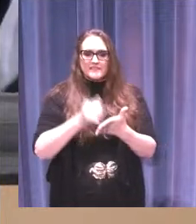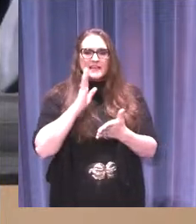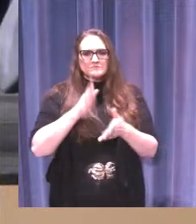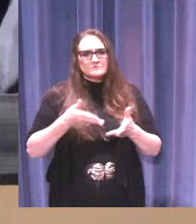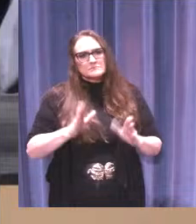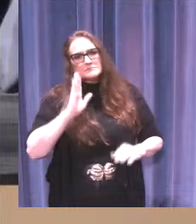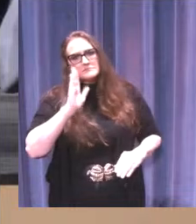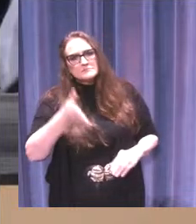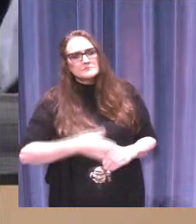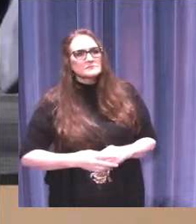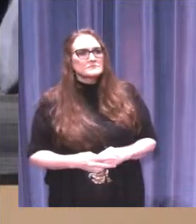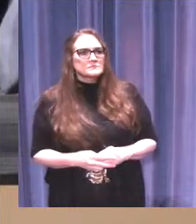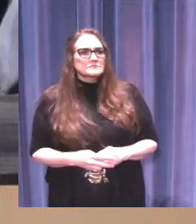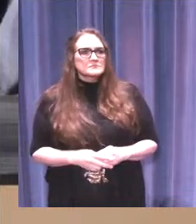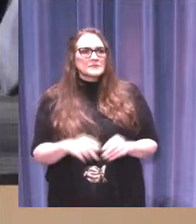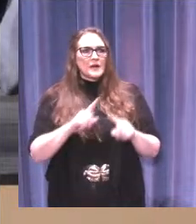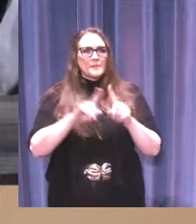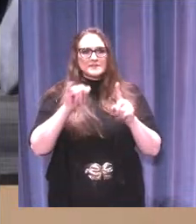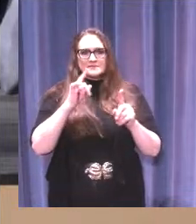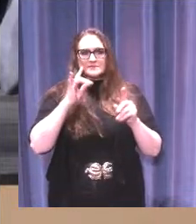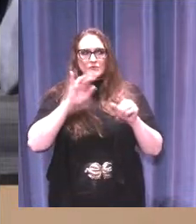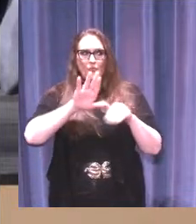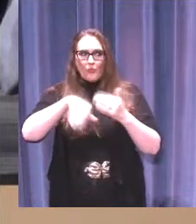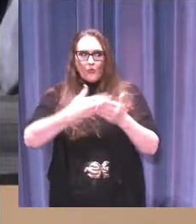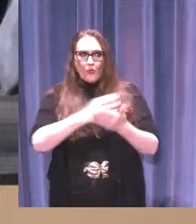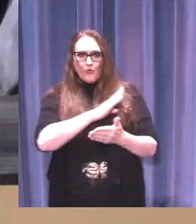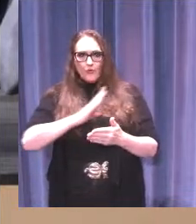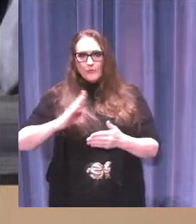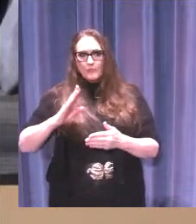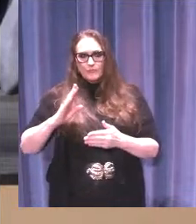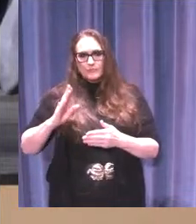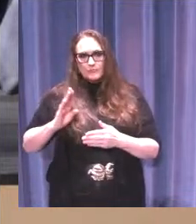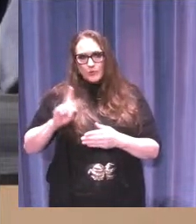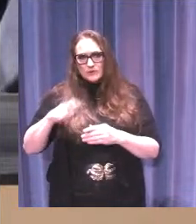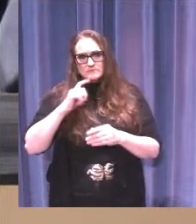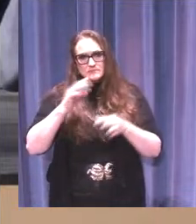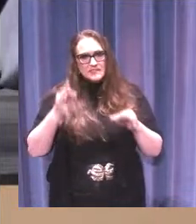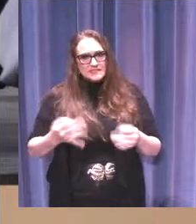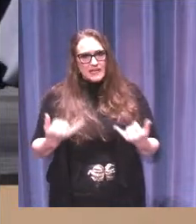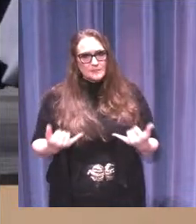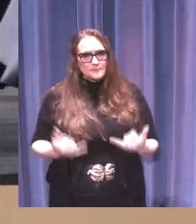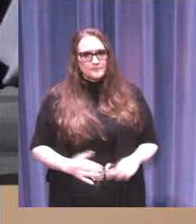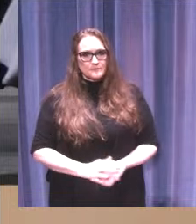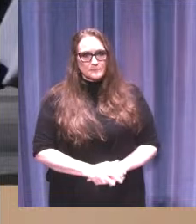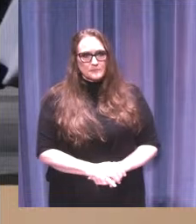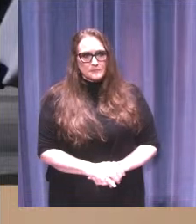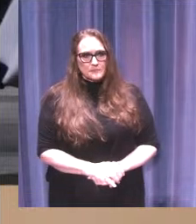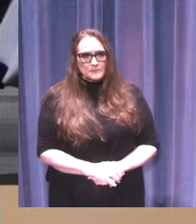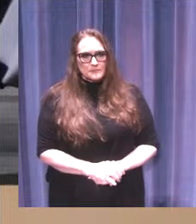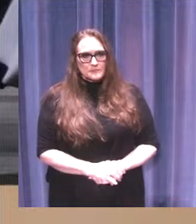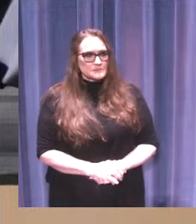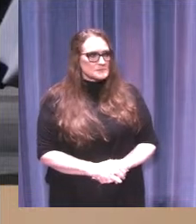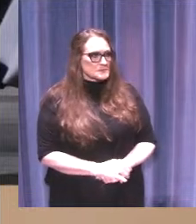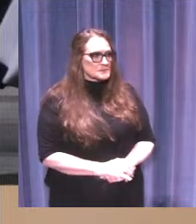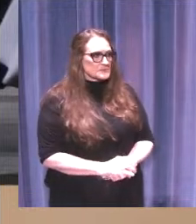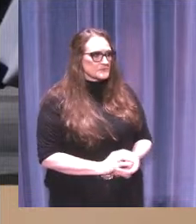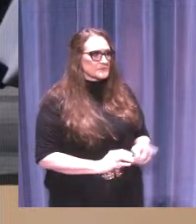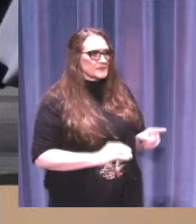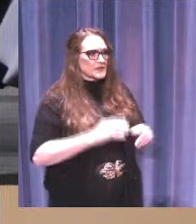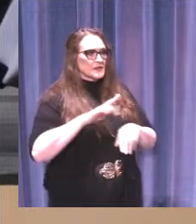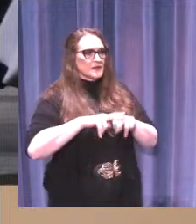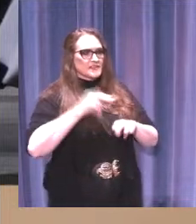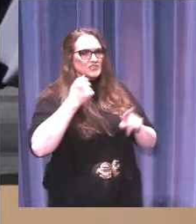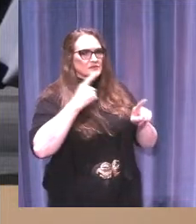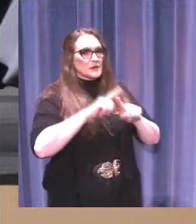allowed, but that would be the decision of the whole board to decide at this point in time. However, we didn't on